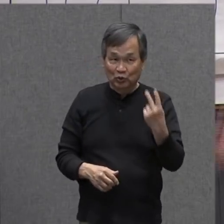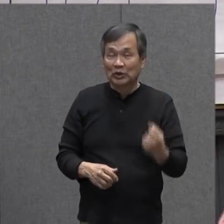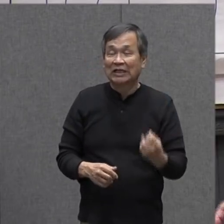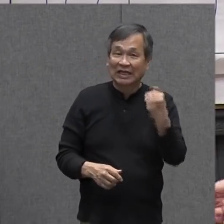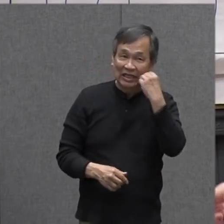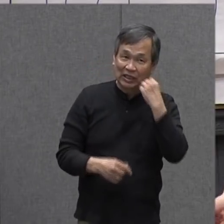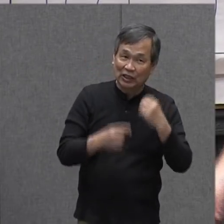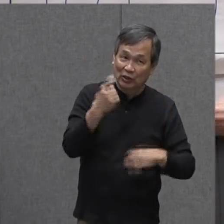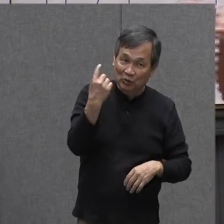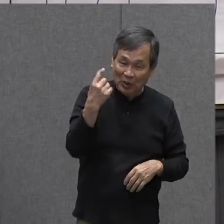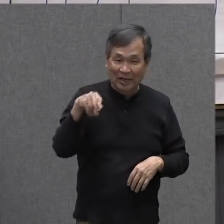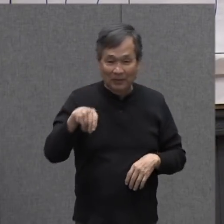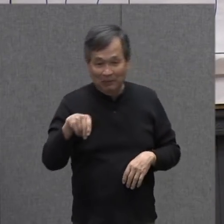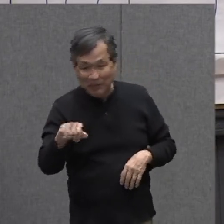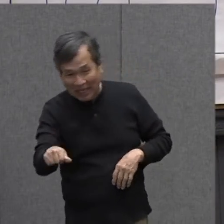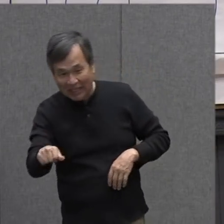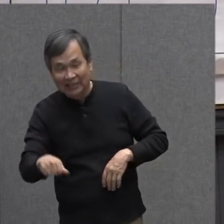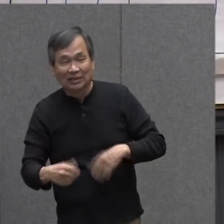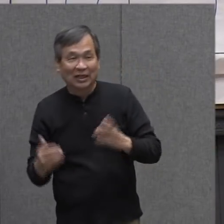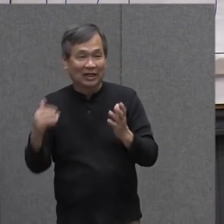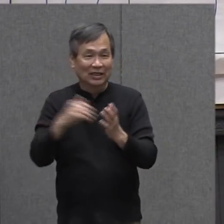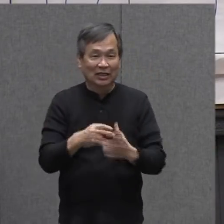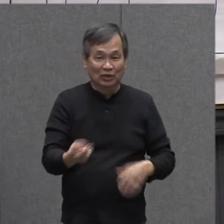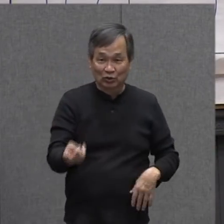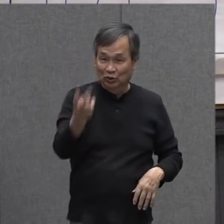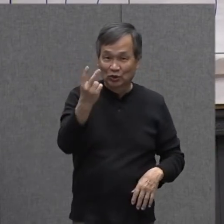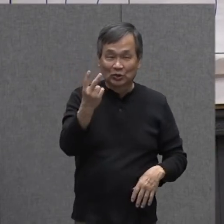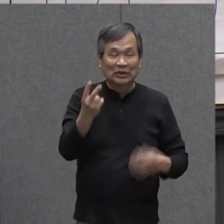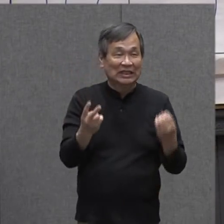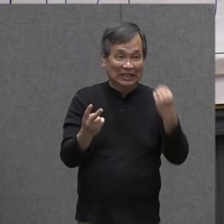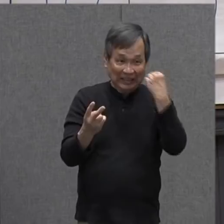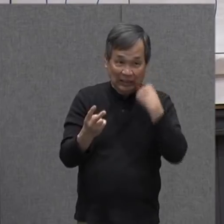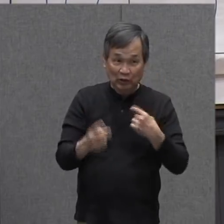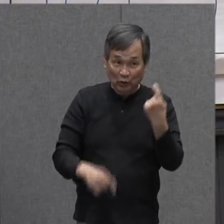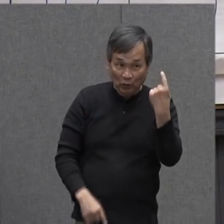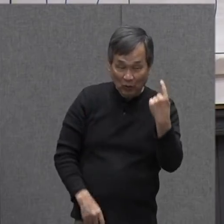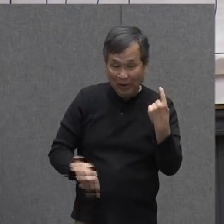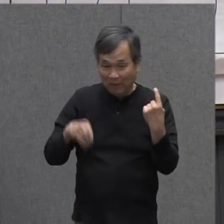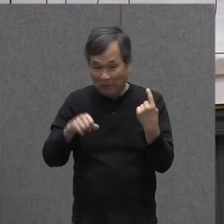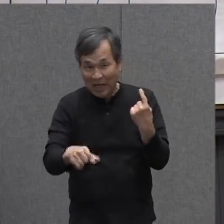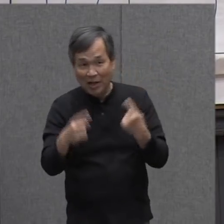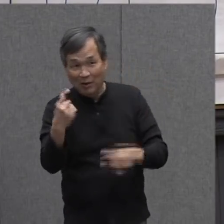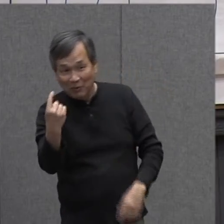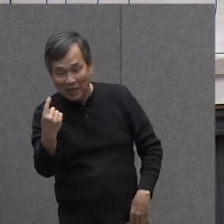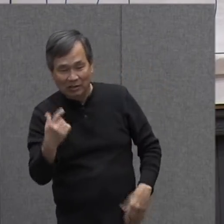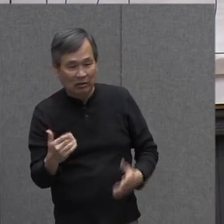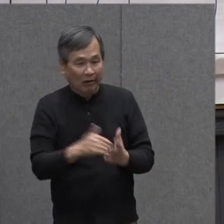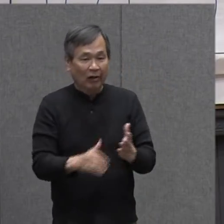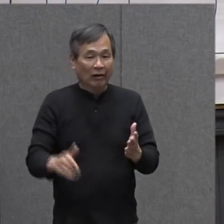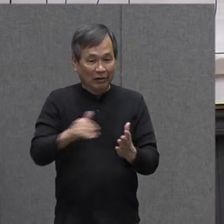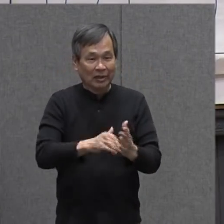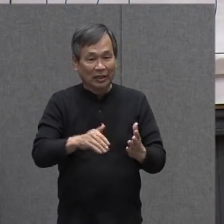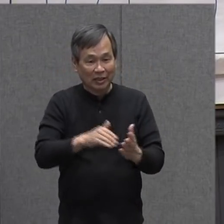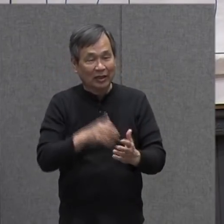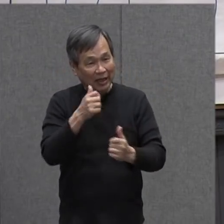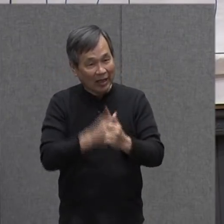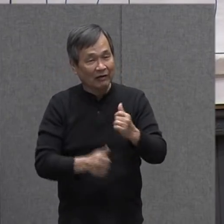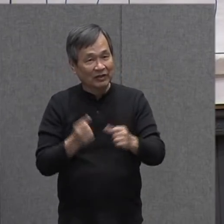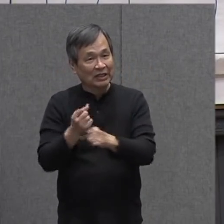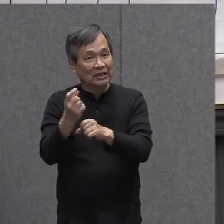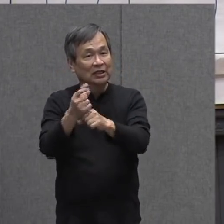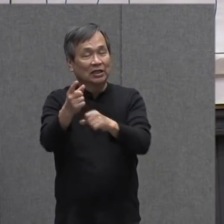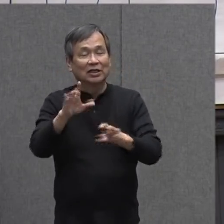the largest amount of parts in it. So it being a very low number in the numerator means that it's going to